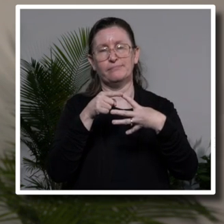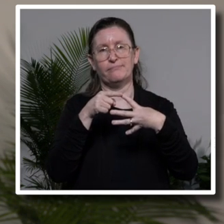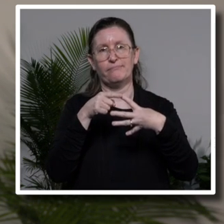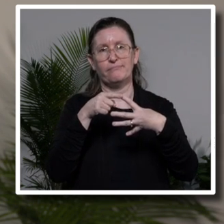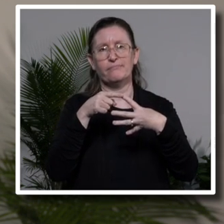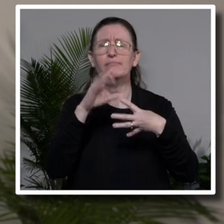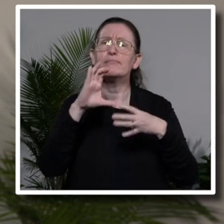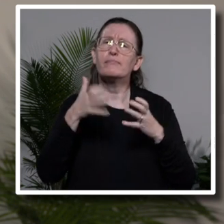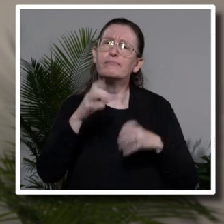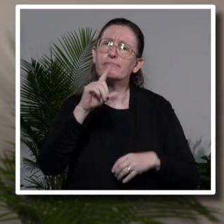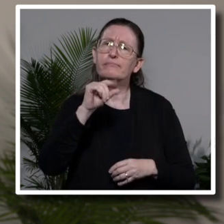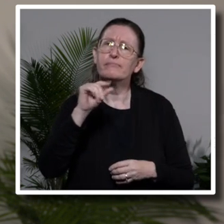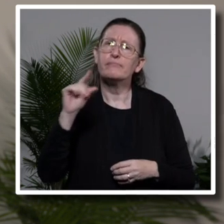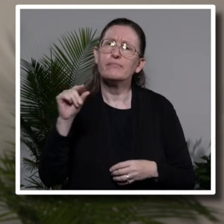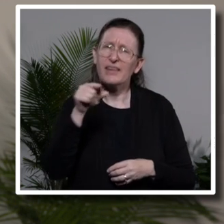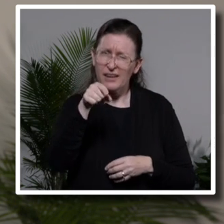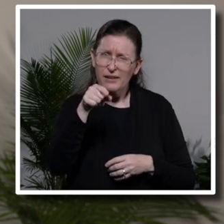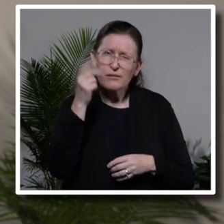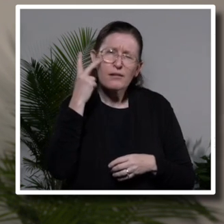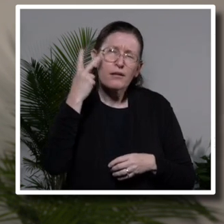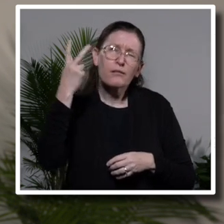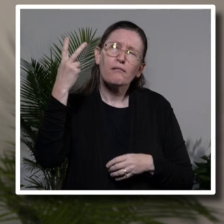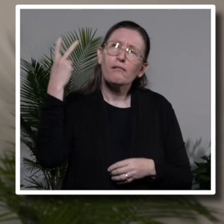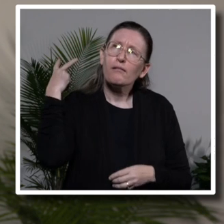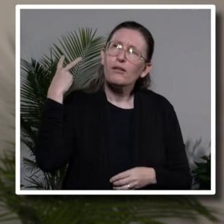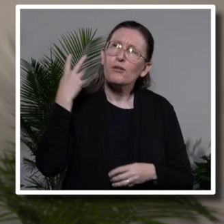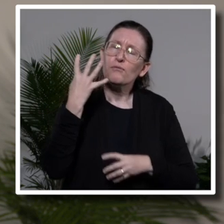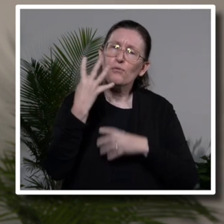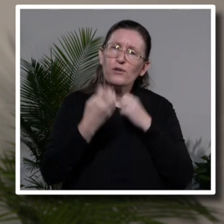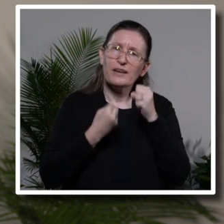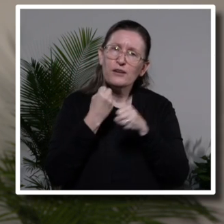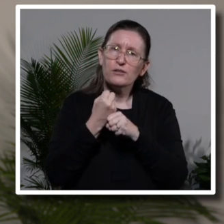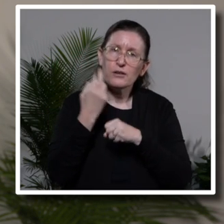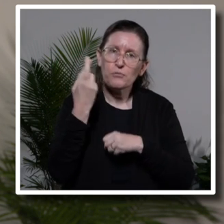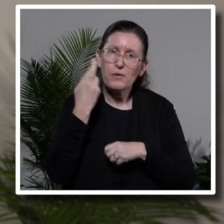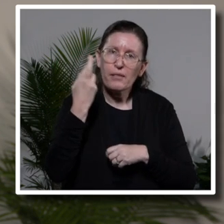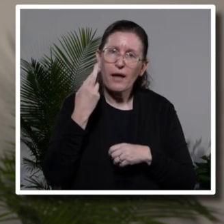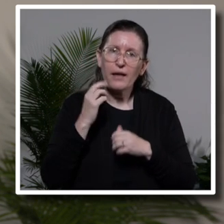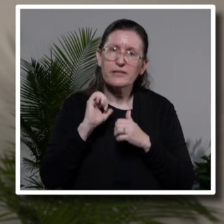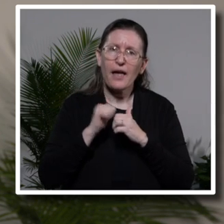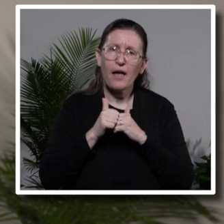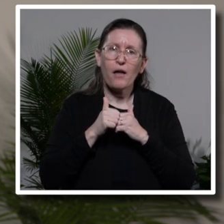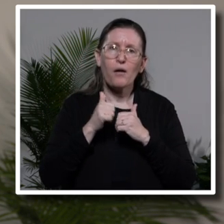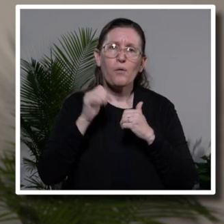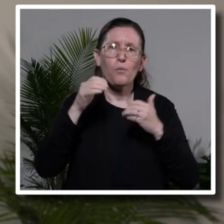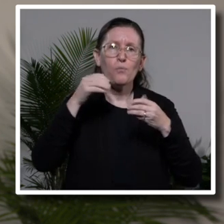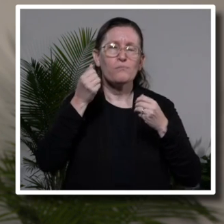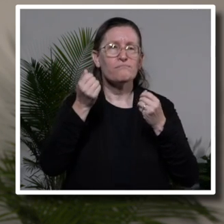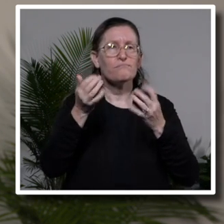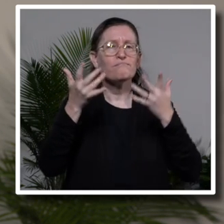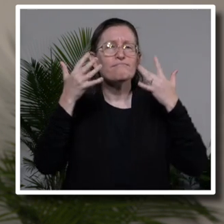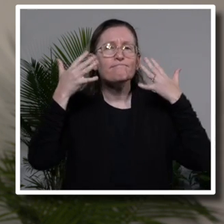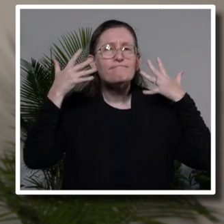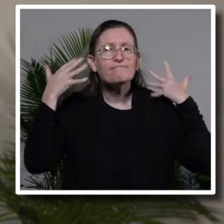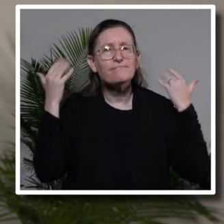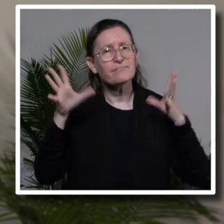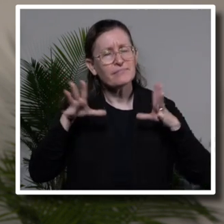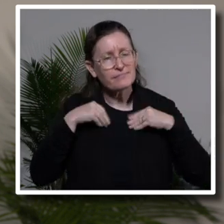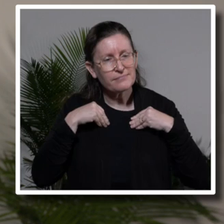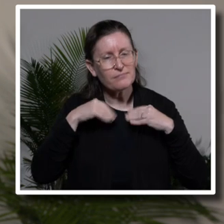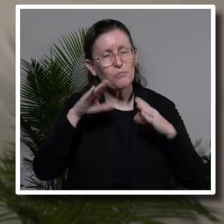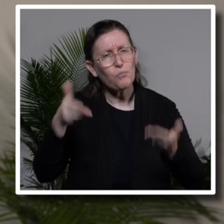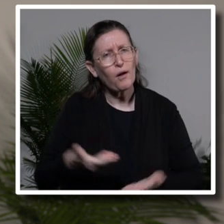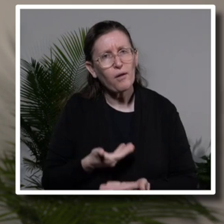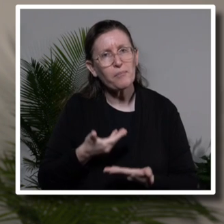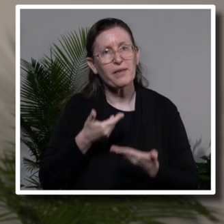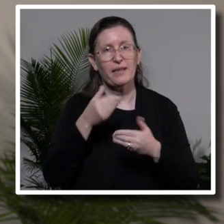one, class of 2020, can you look back on the last 4 years and realize how welcoming and accepting you are?